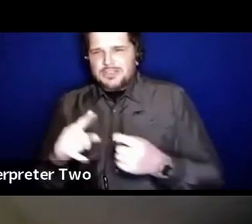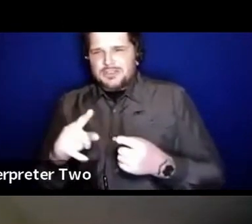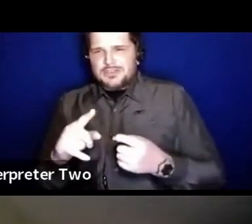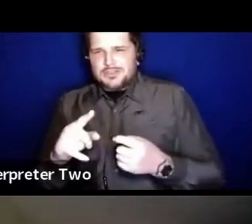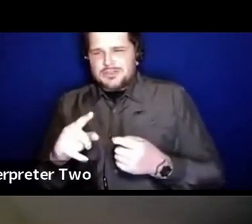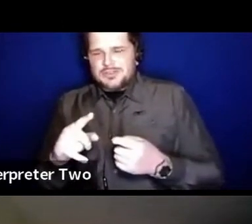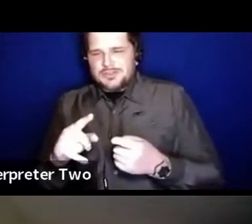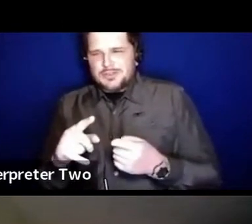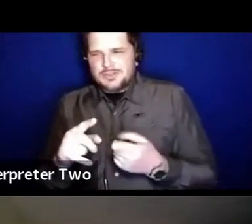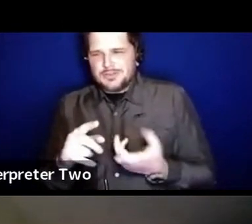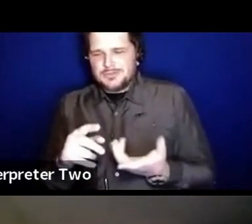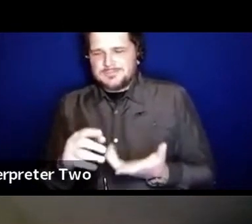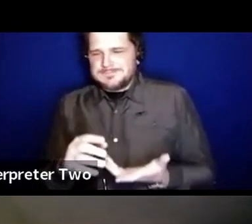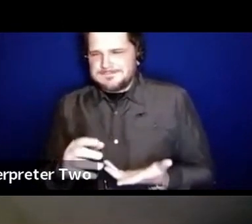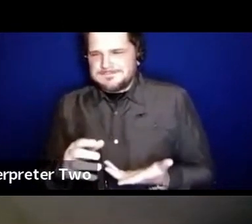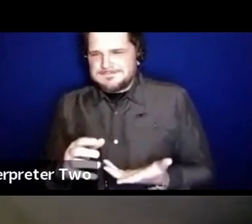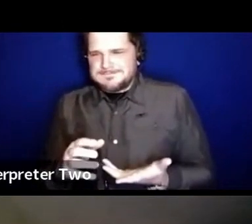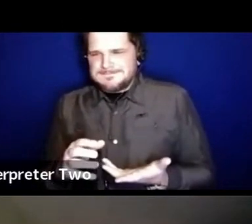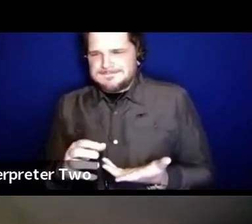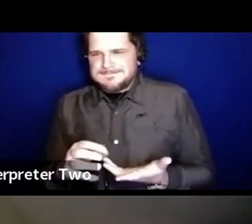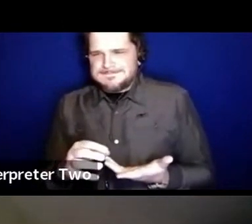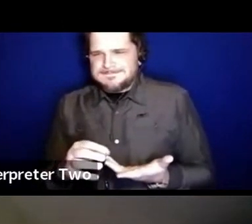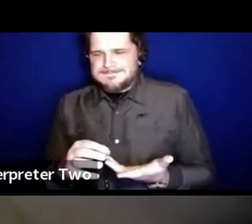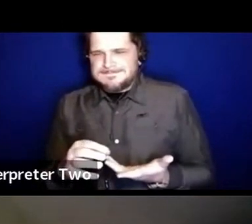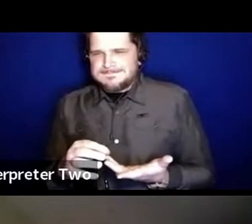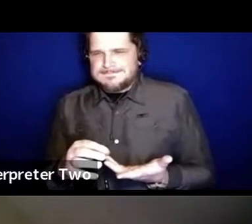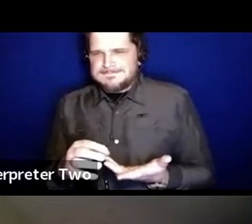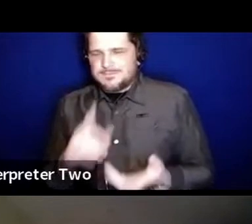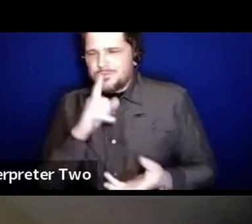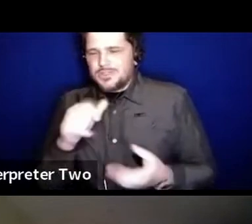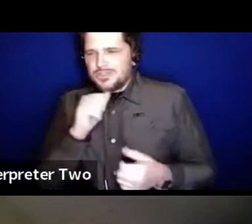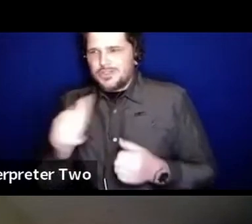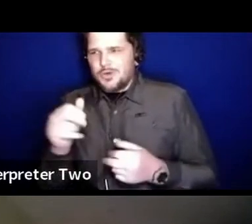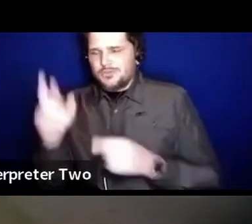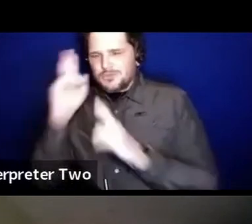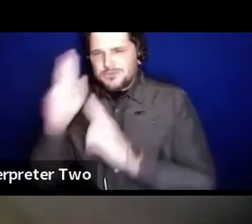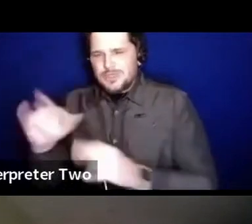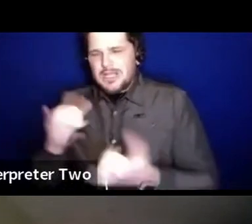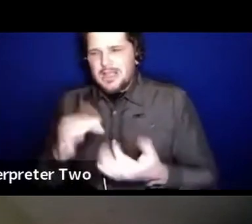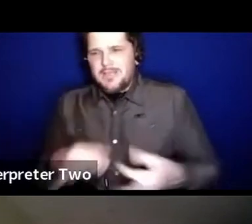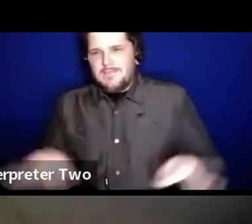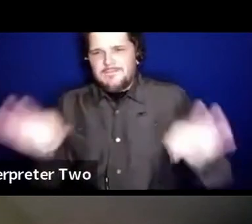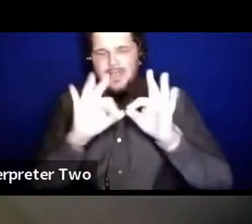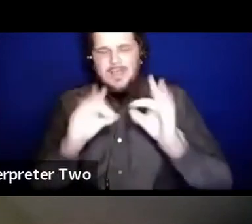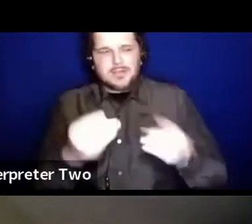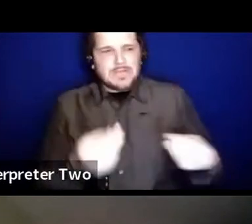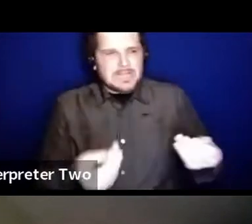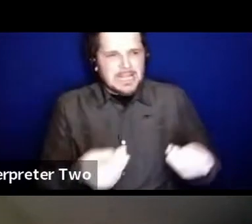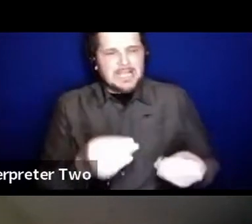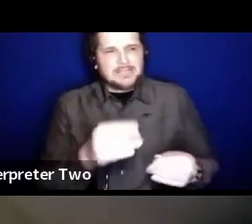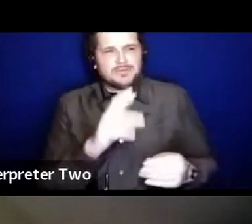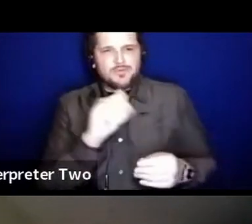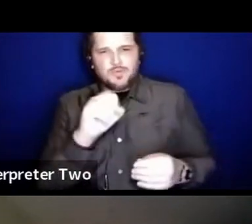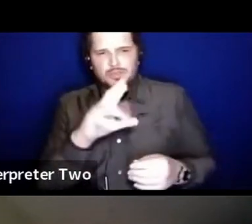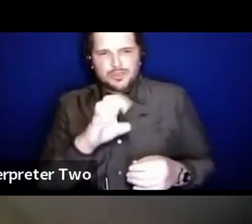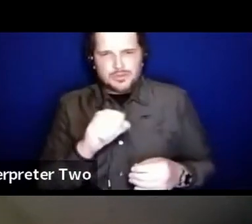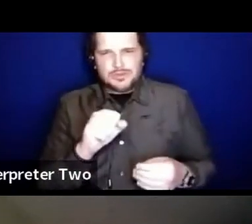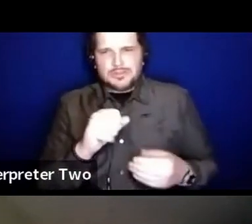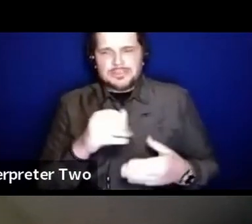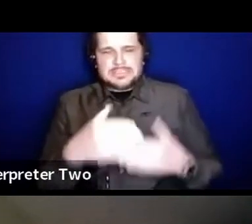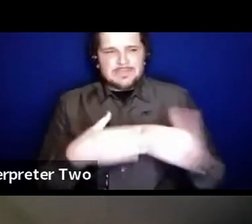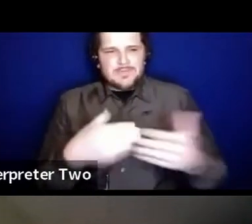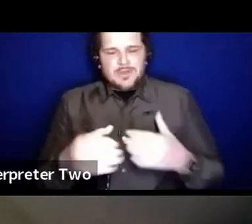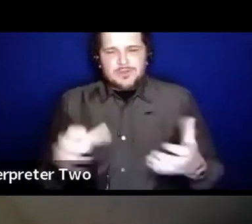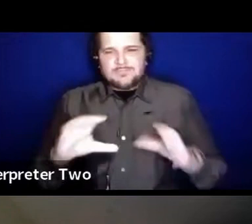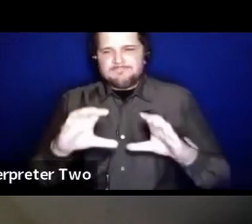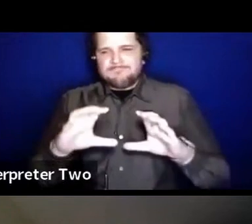don't acknowledge how the value of those things when exchanged for money. Even the class action suit